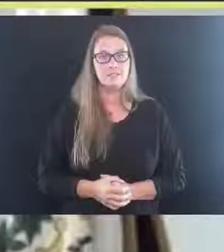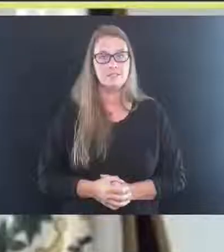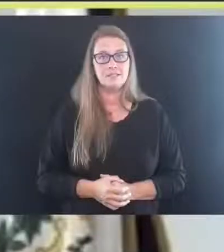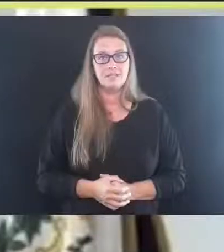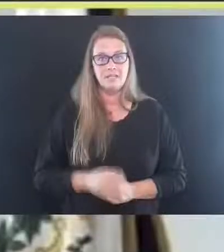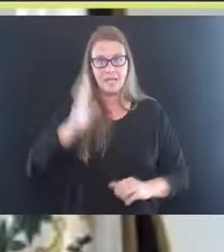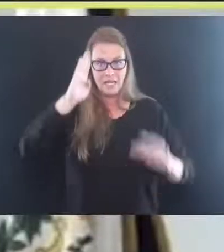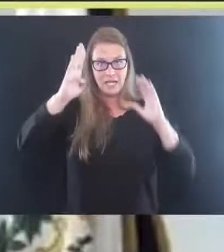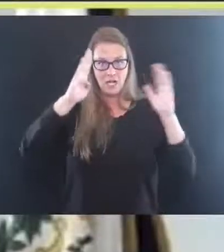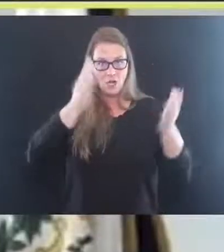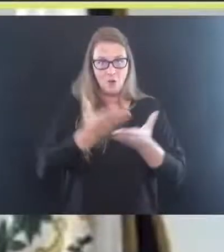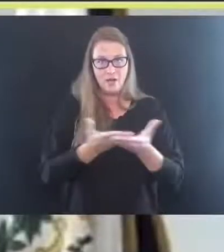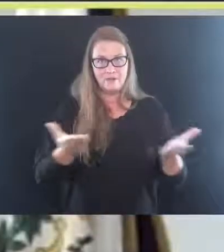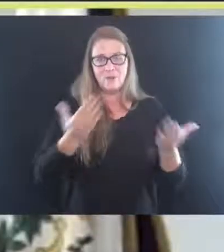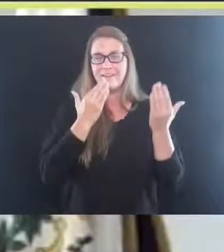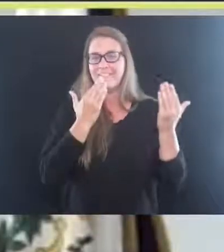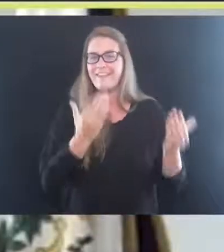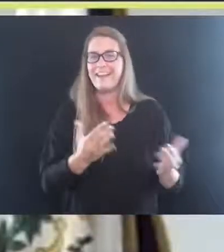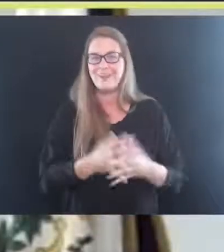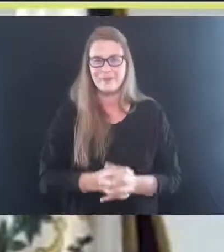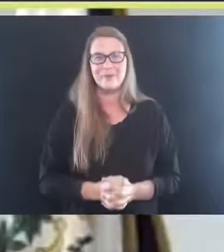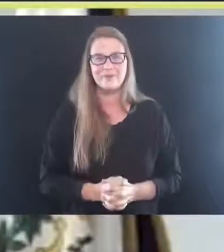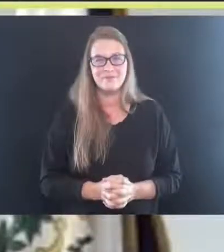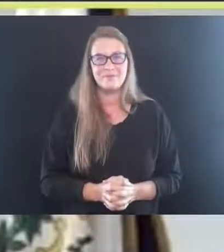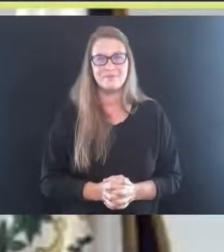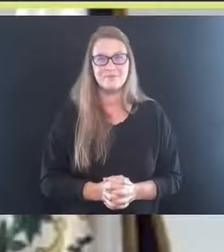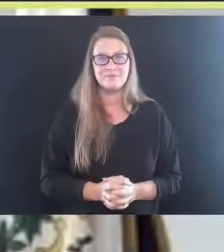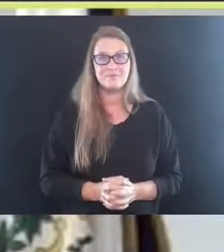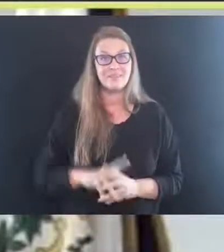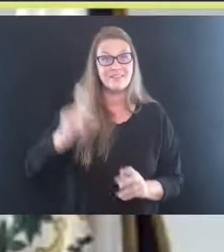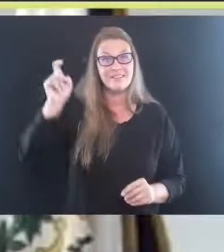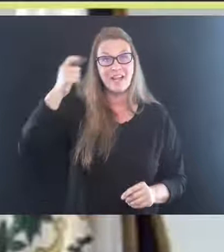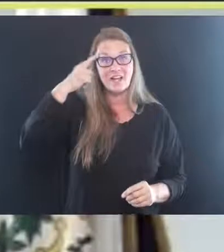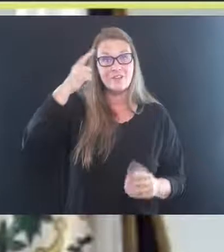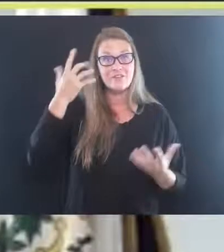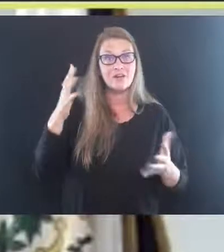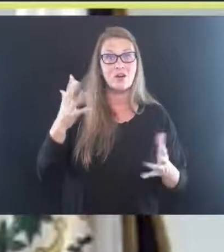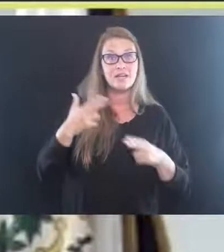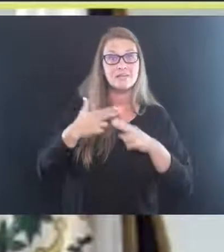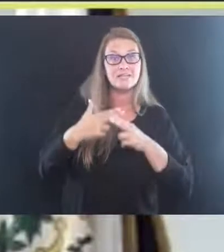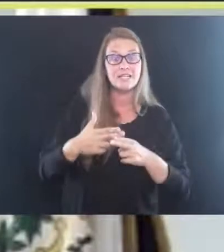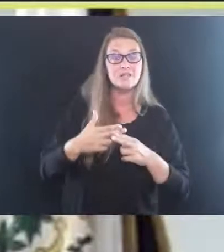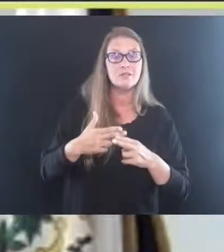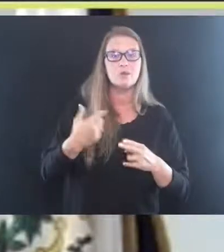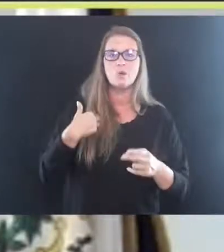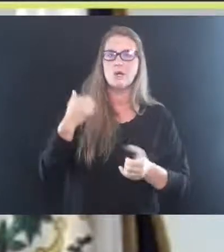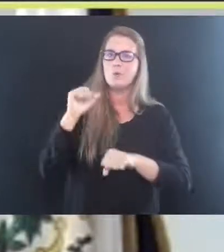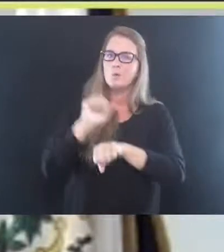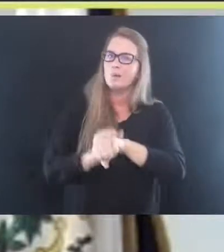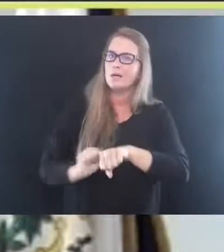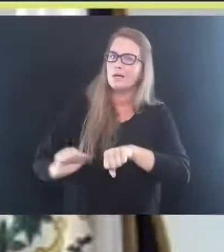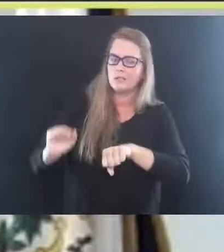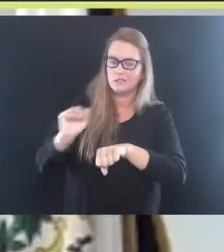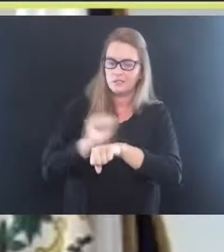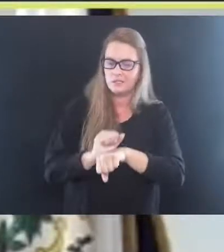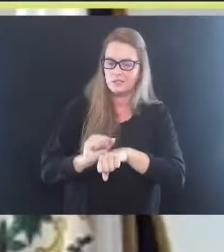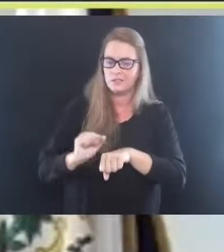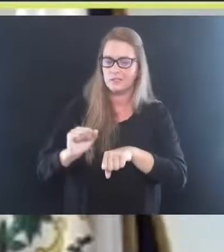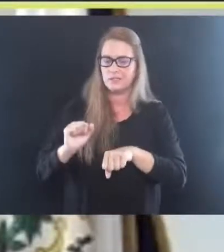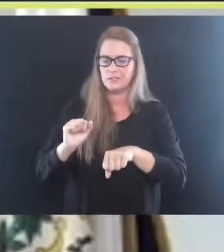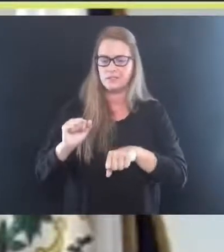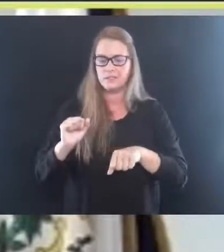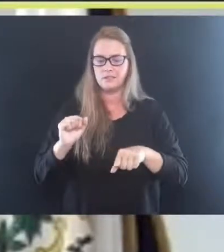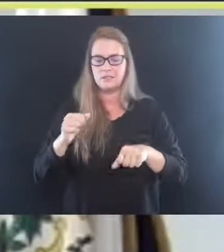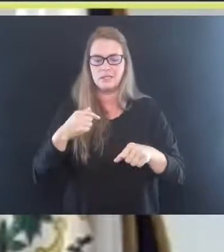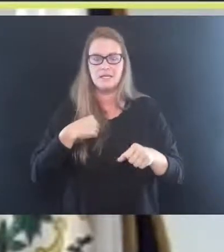Hello, everyone. Thank you. As the governor said, we're working very hard to try to get these death